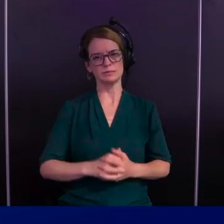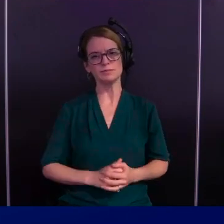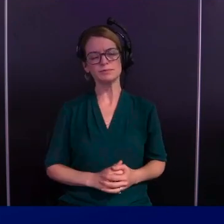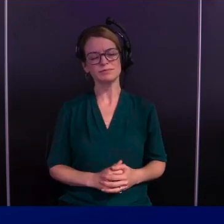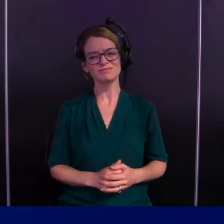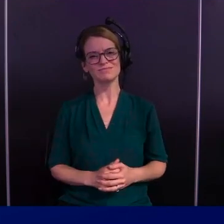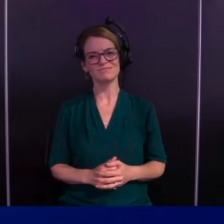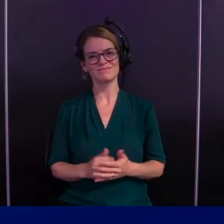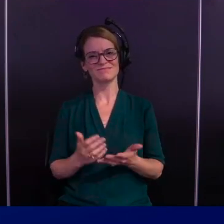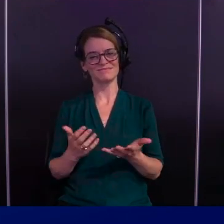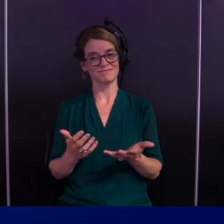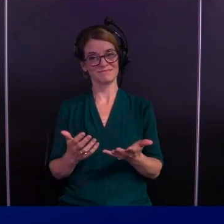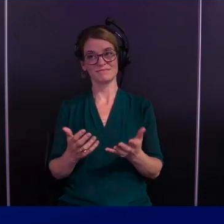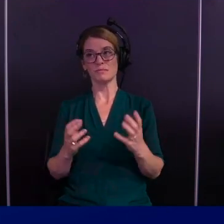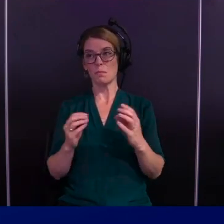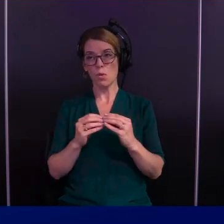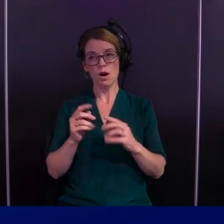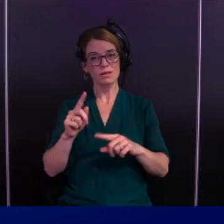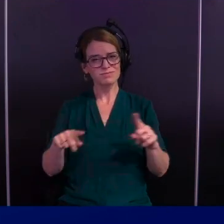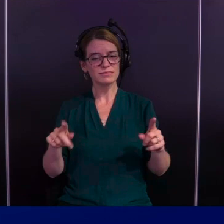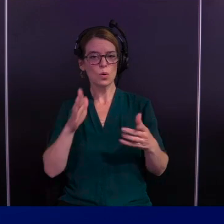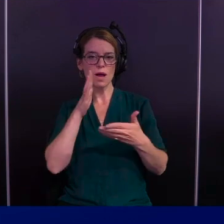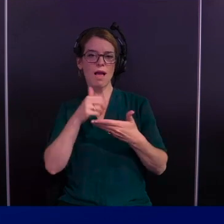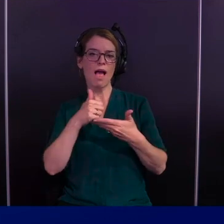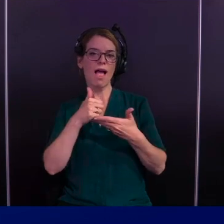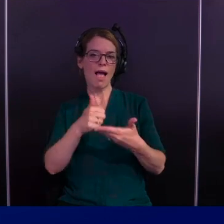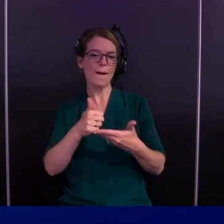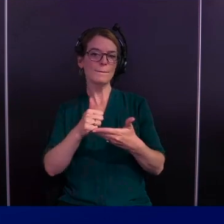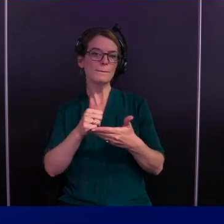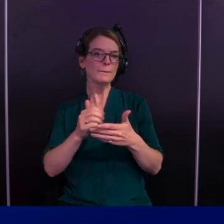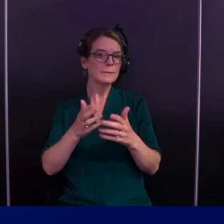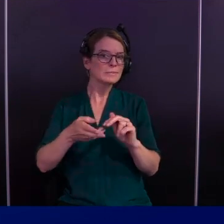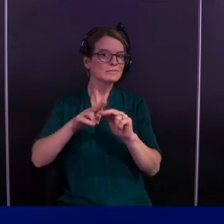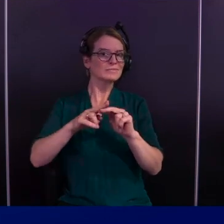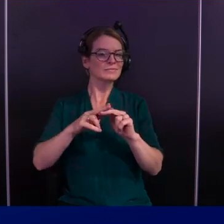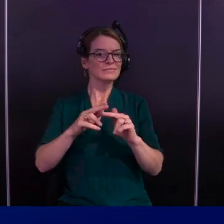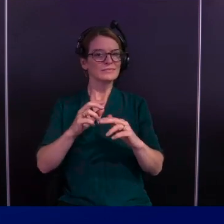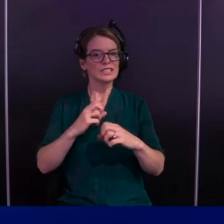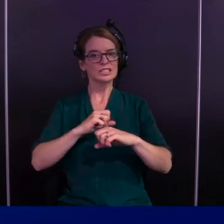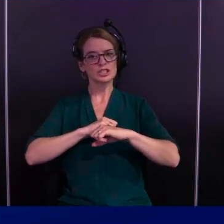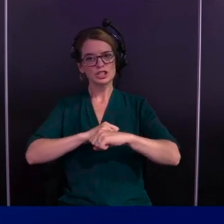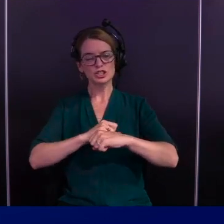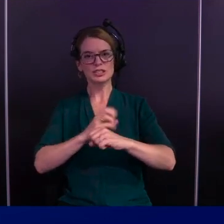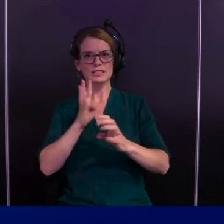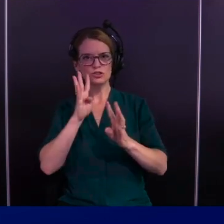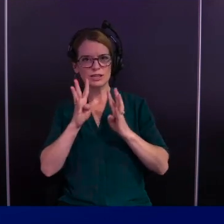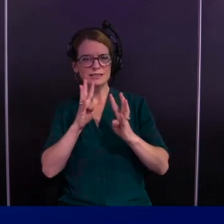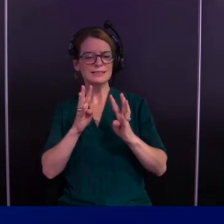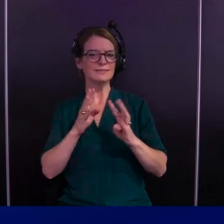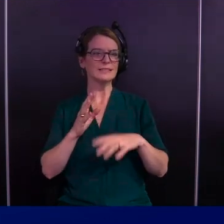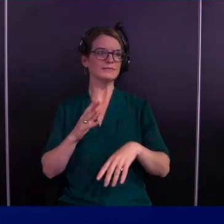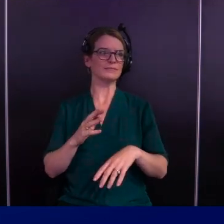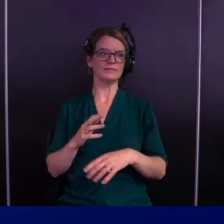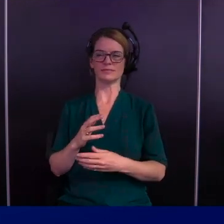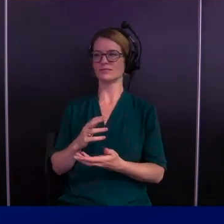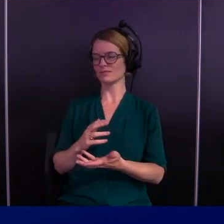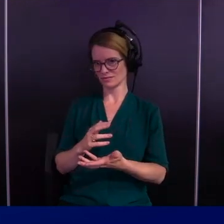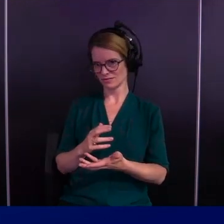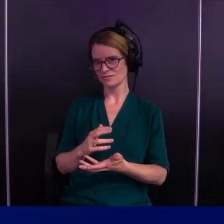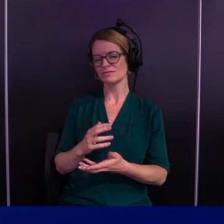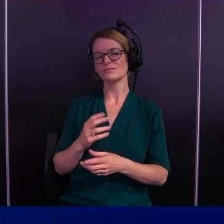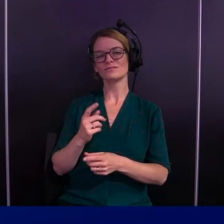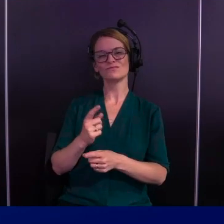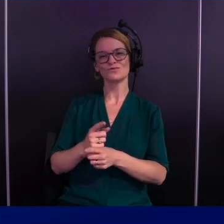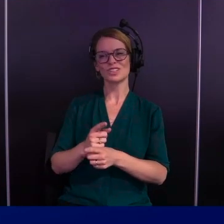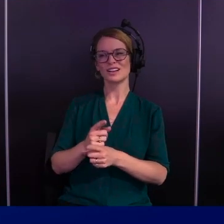more perspectives are helping to increase your security, creativity, and innovation. Absolutely. The different backgrounds bring so much more to the table.